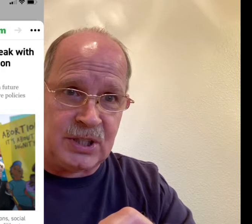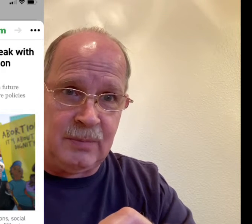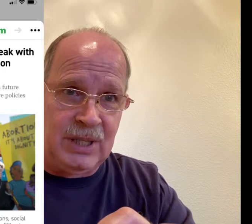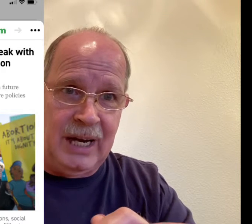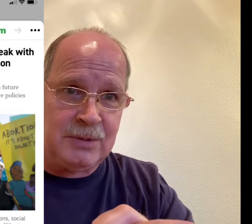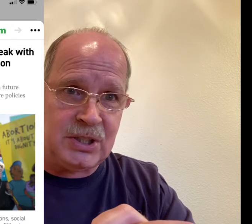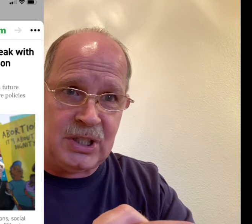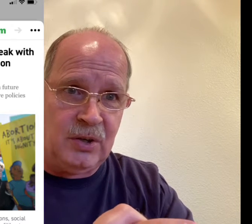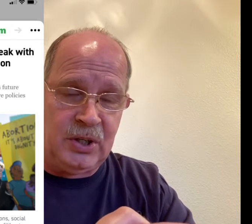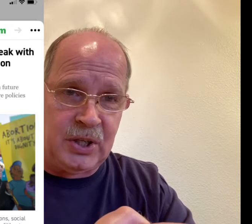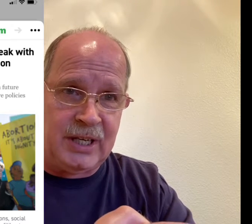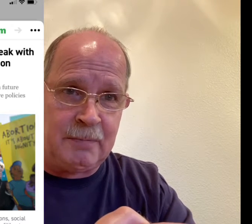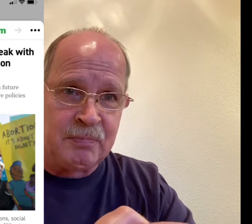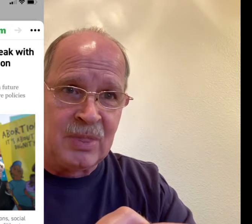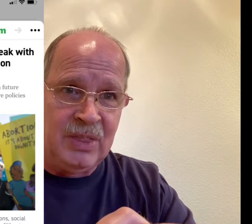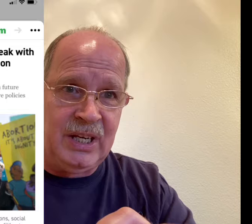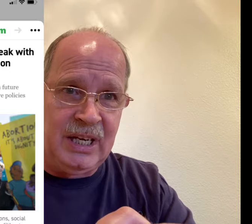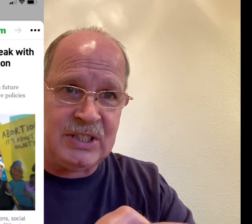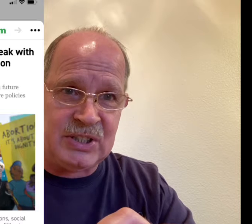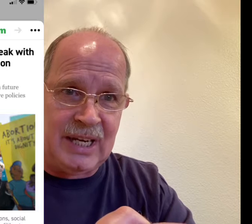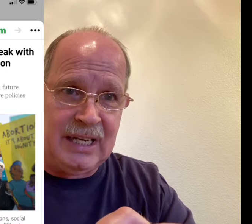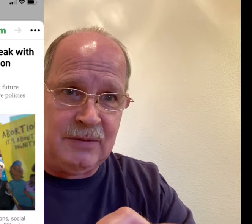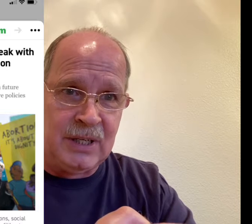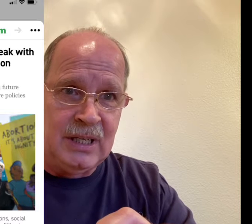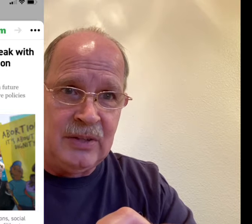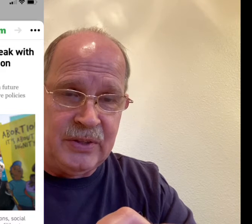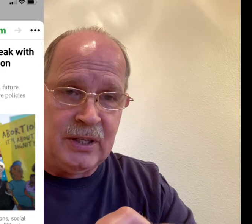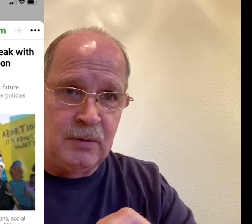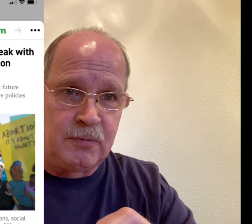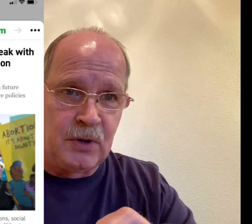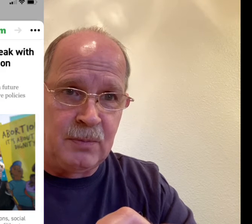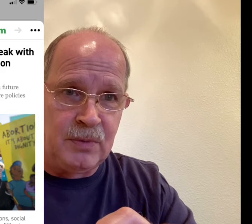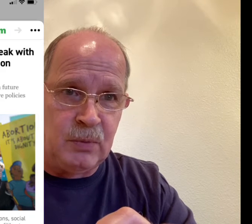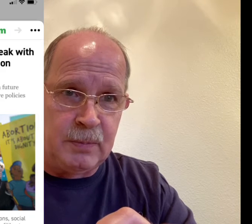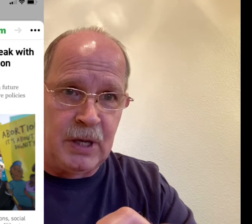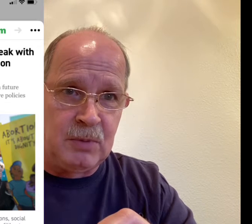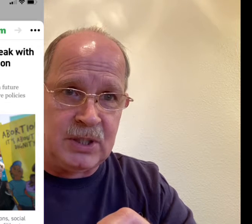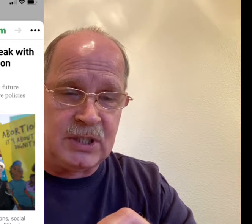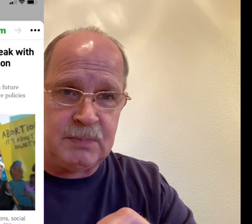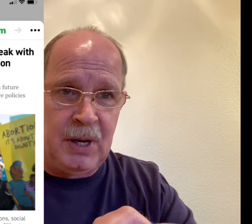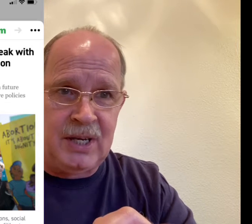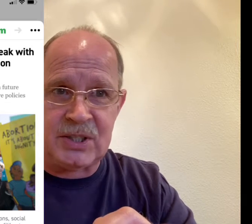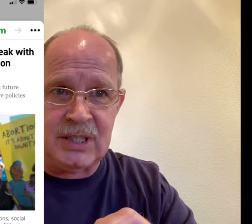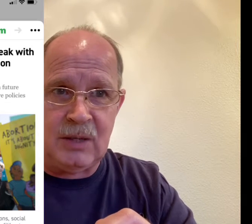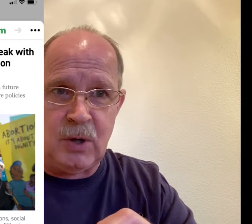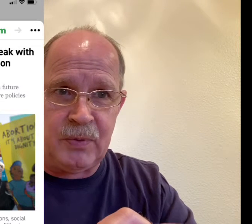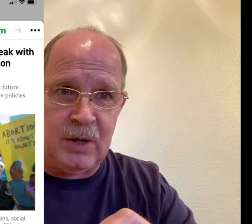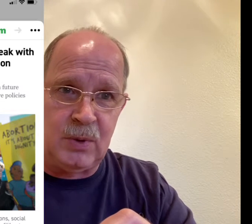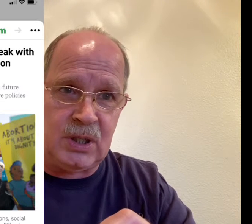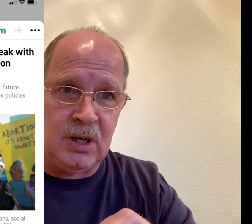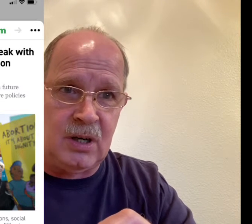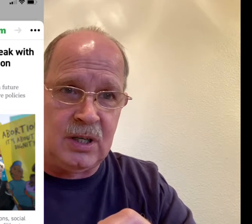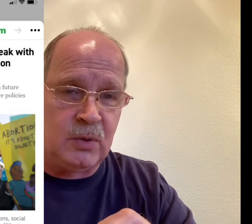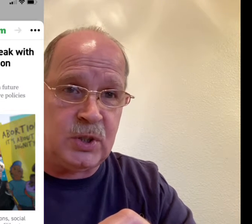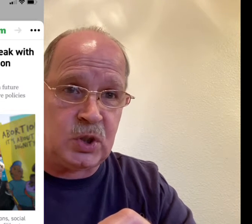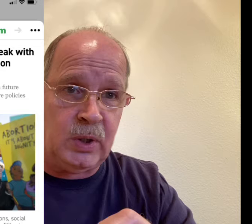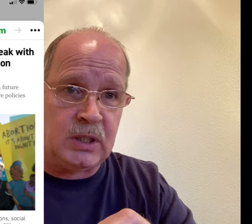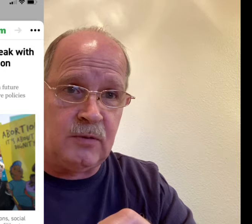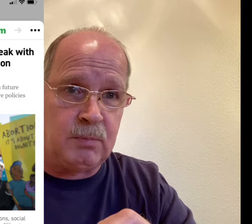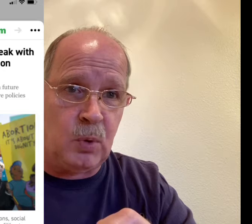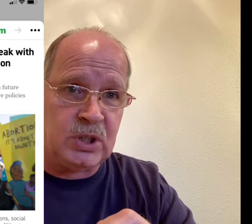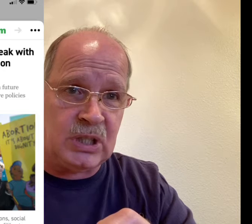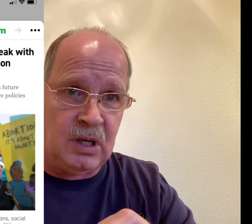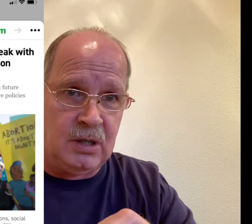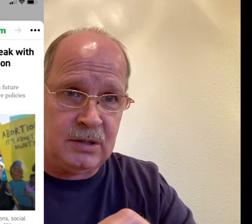filibuster sometimes is the only thing that has saved them from the Republicans passing what they would call